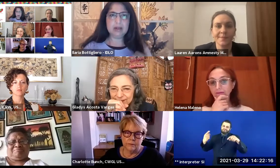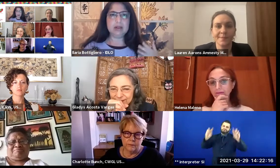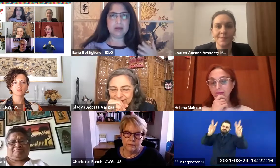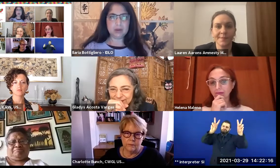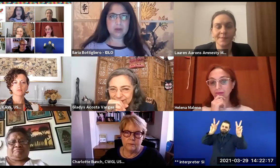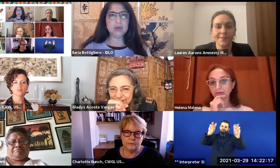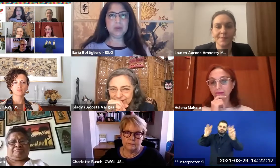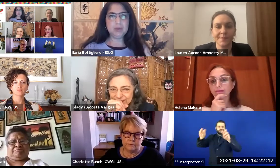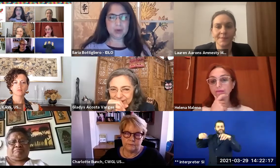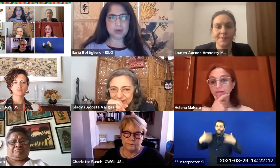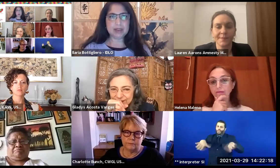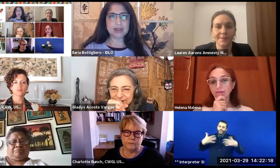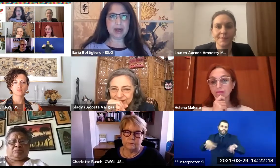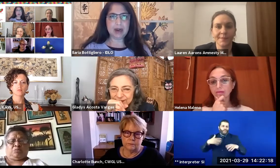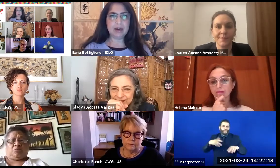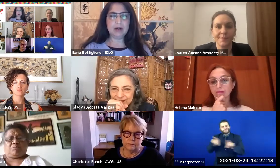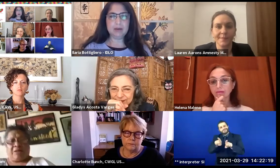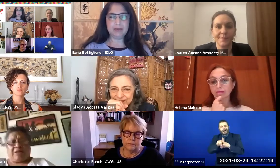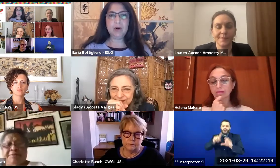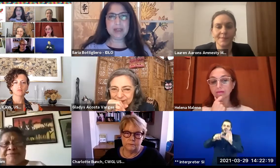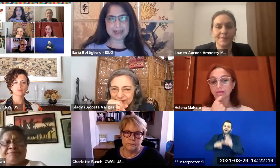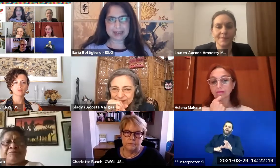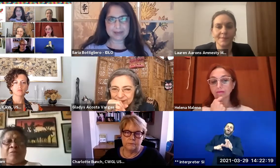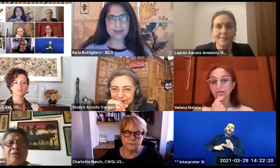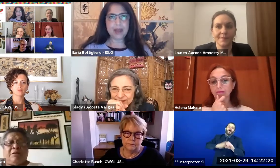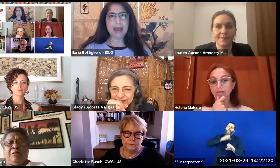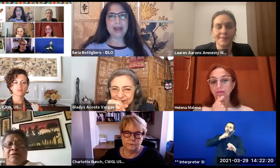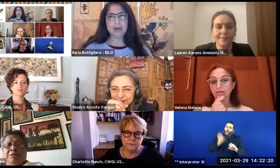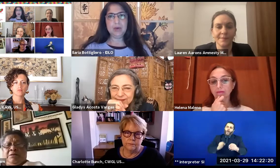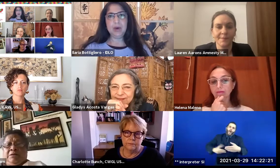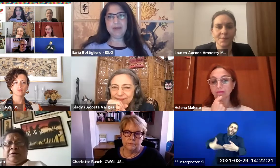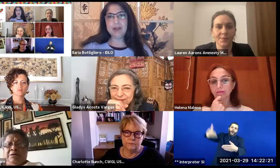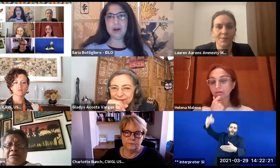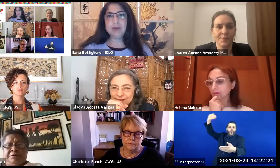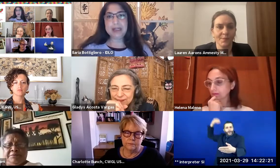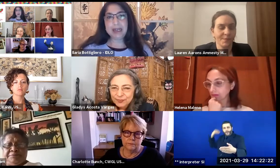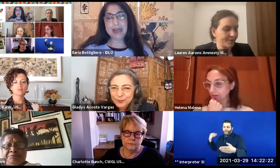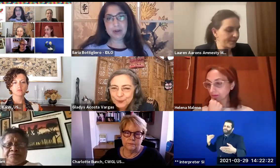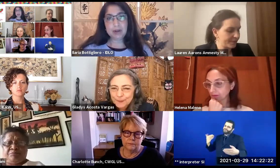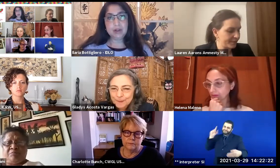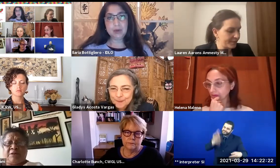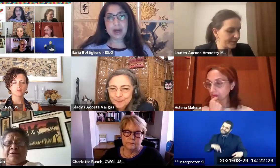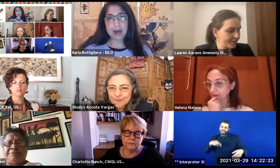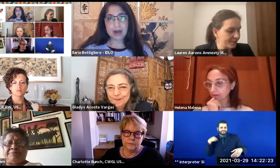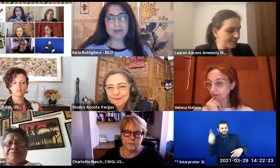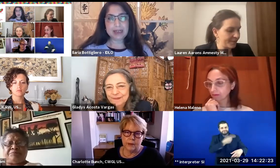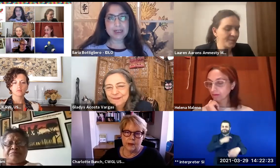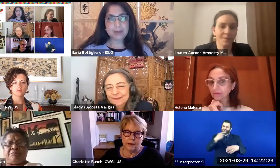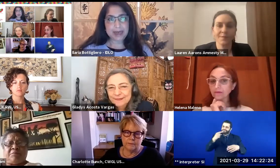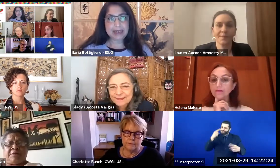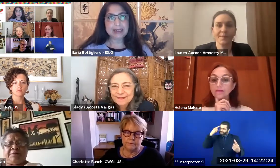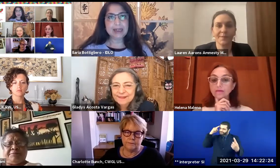on those who most are voiceless and who have not been able to carve